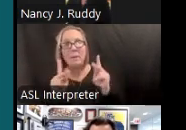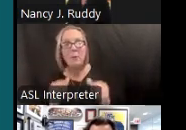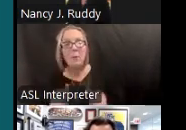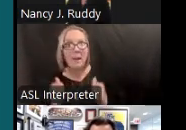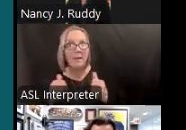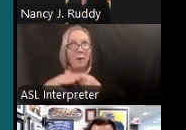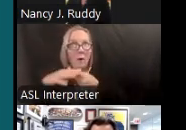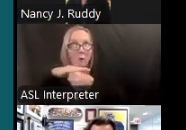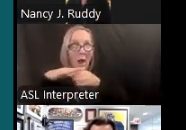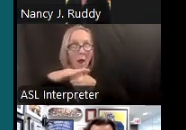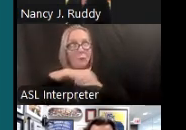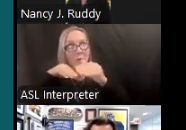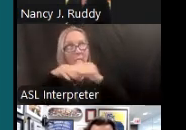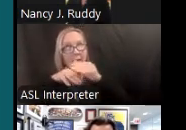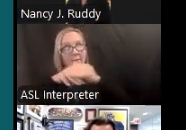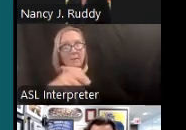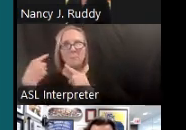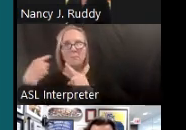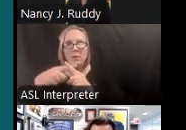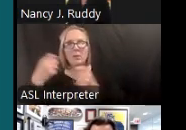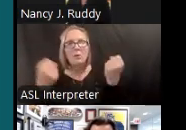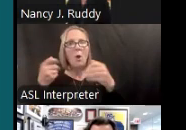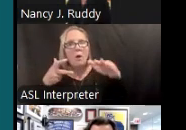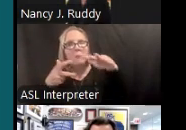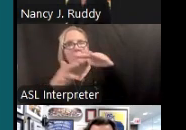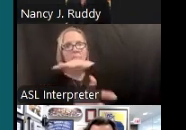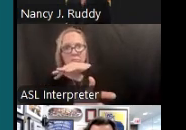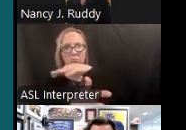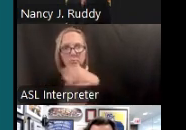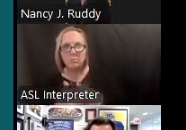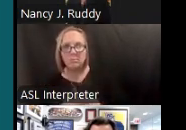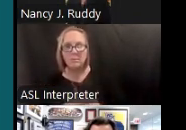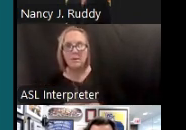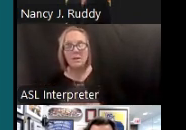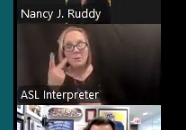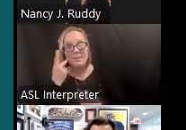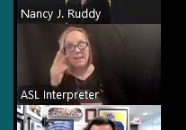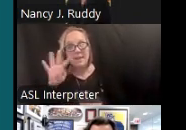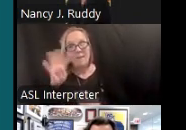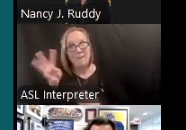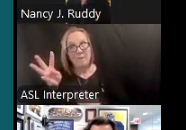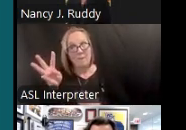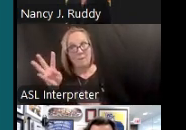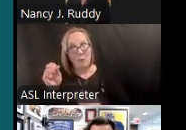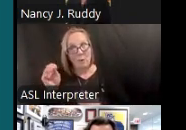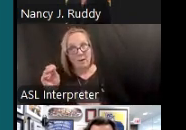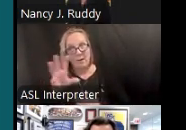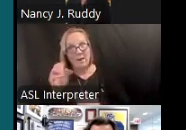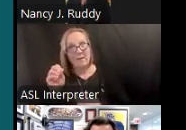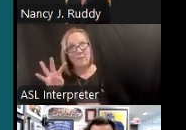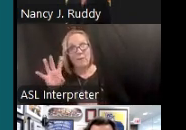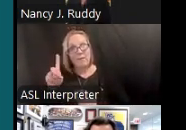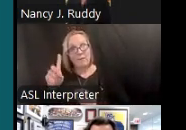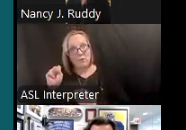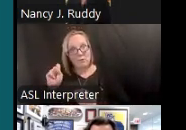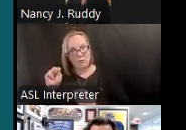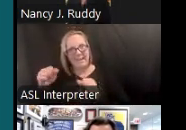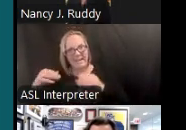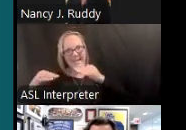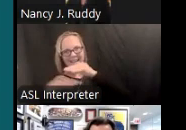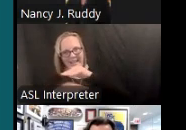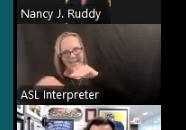and vehicles serving the building. Entrances will be located on 40th and 41st Street, with the main entrance